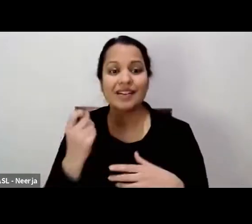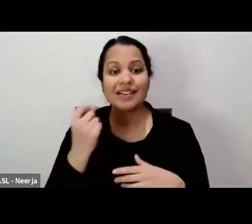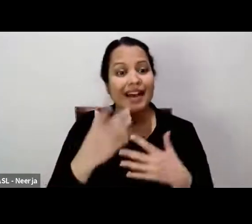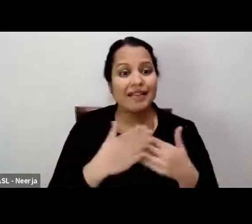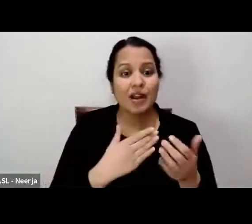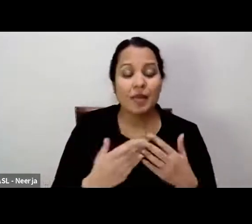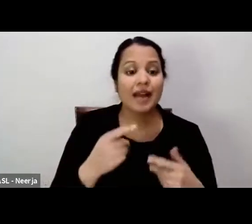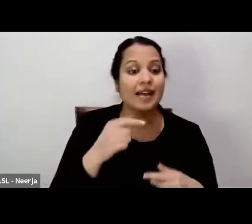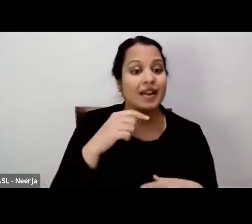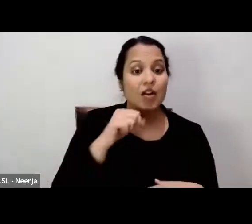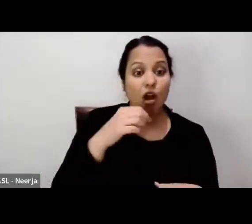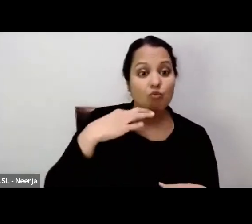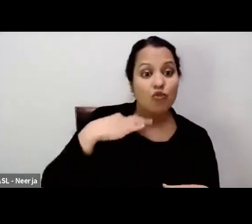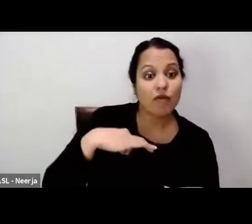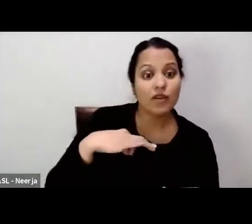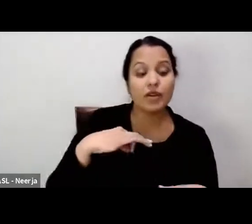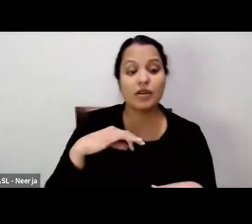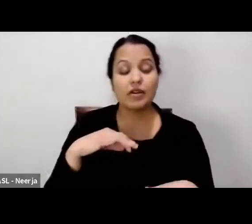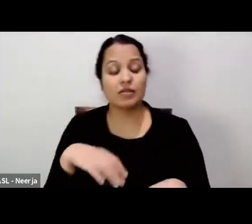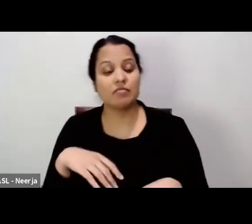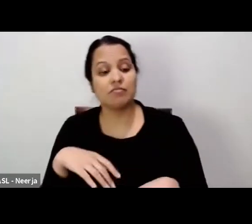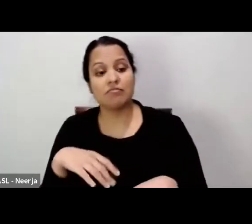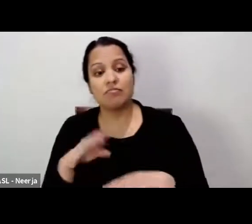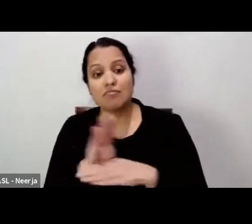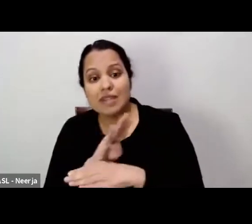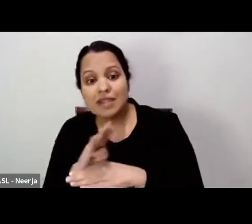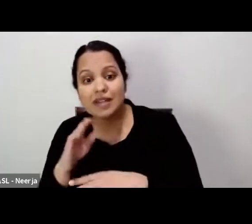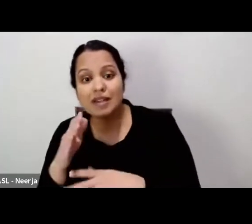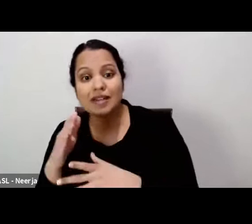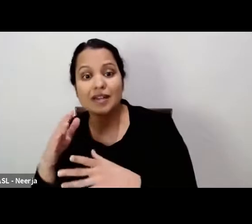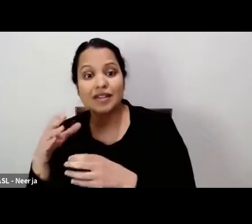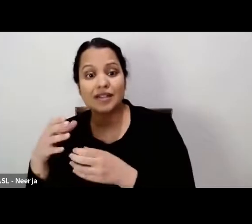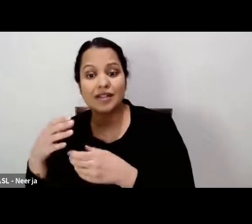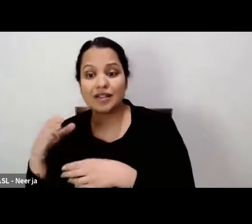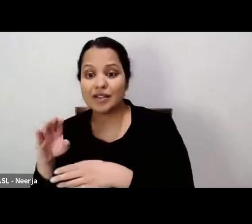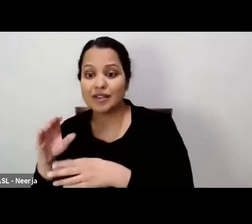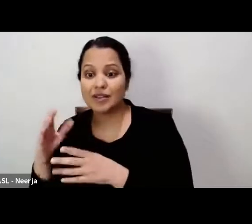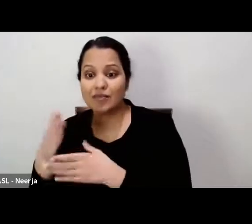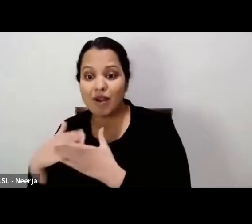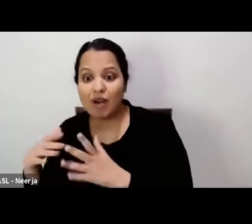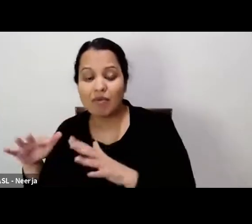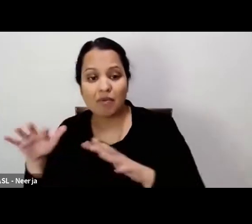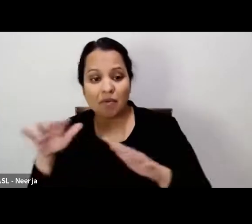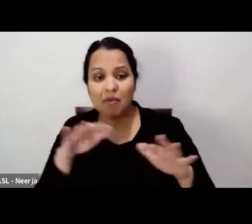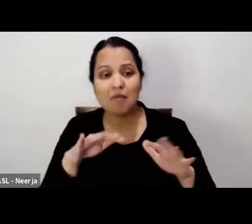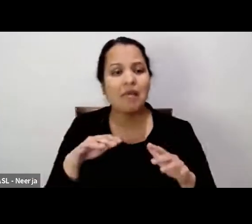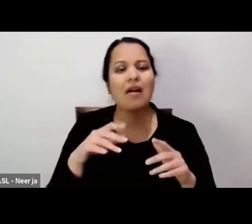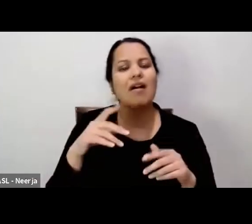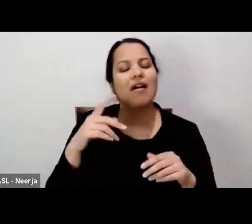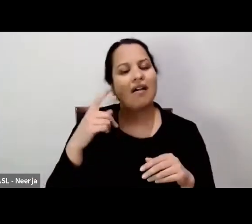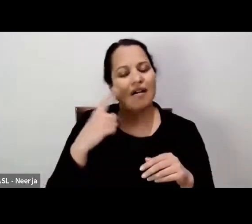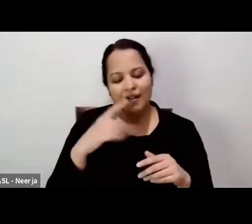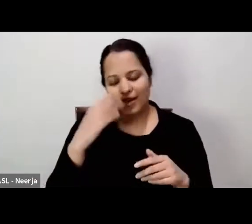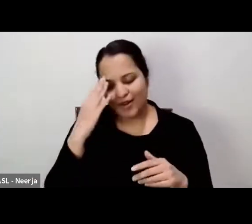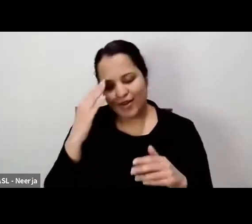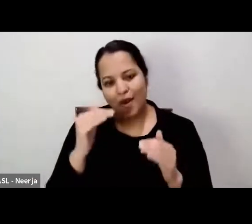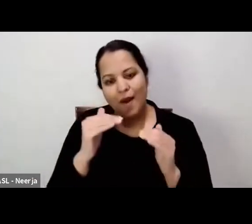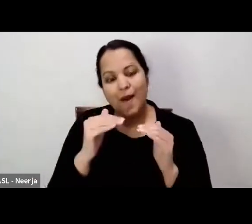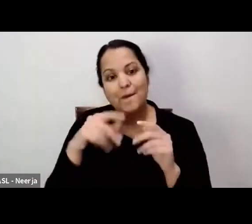public sector, we're all familiar with the issues around paid leave, paid sick leave, pay